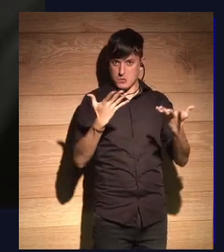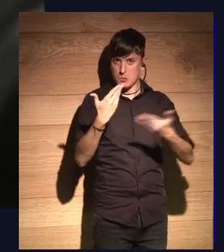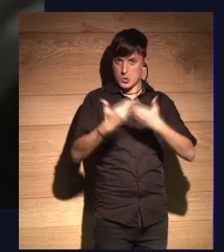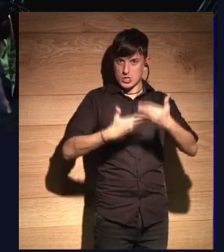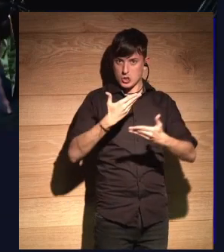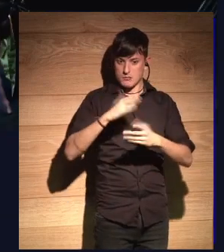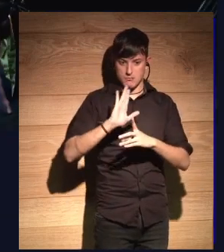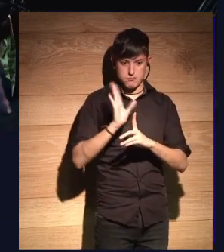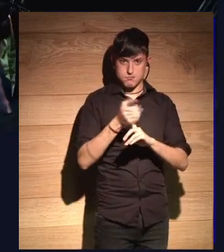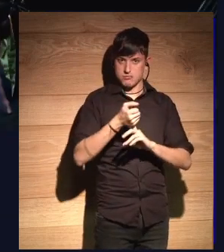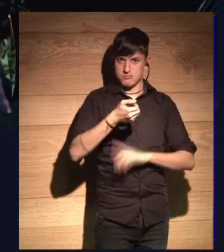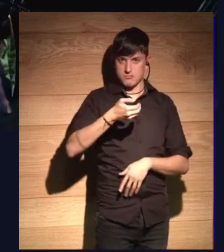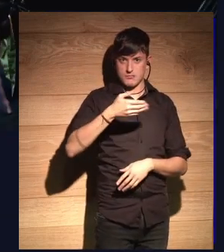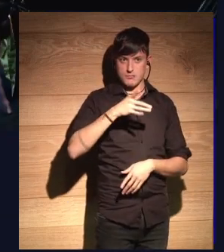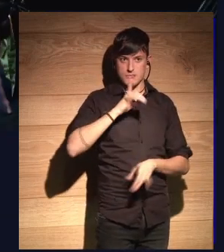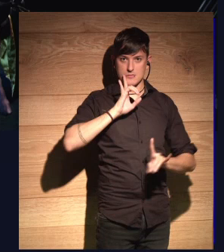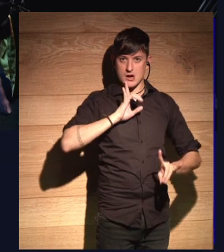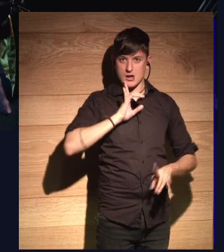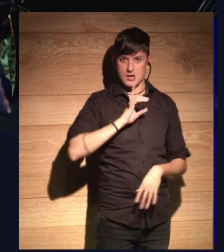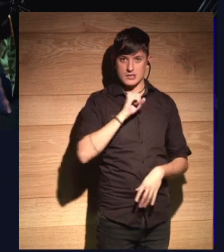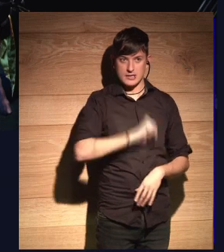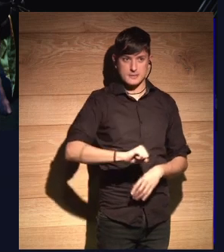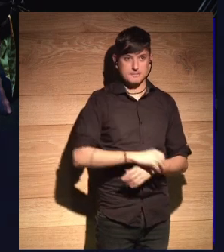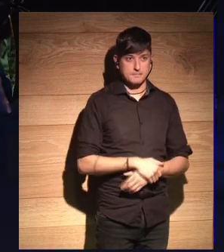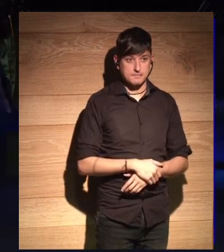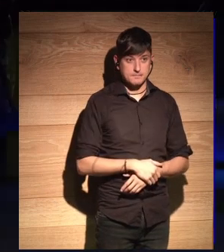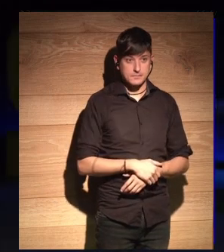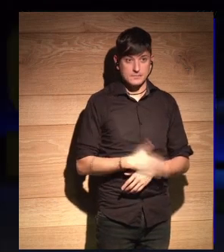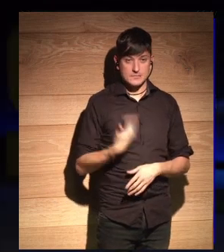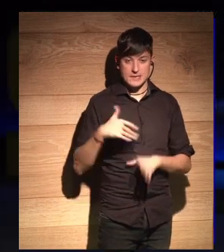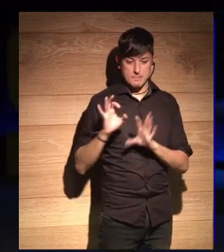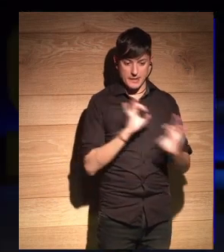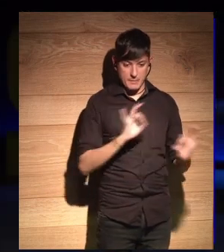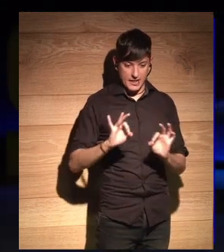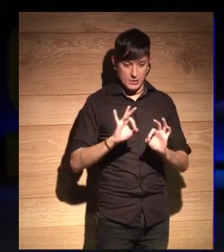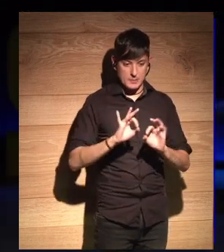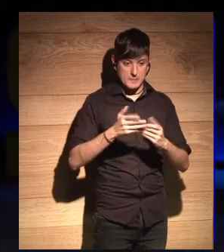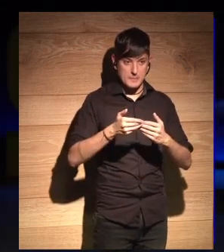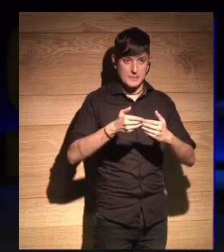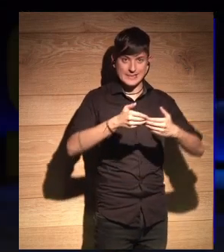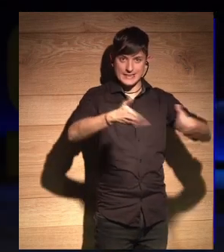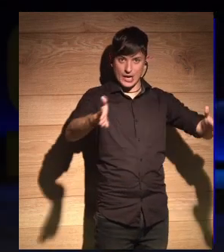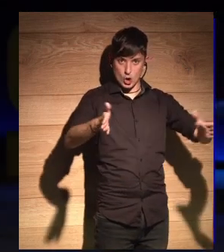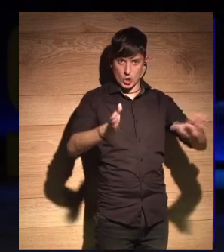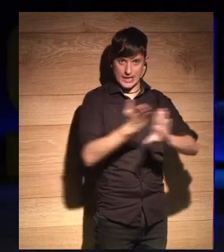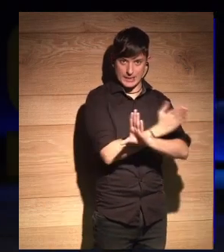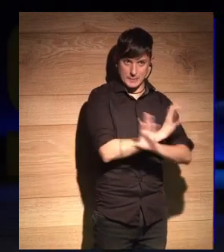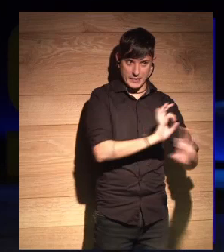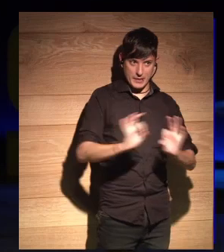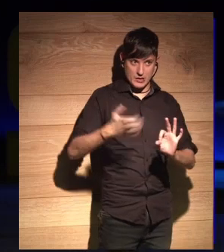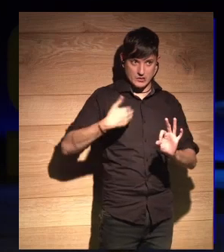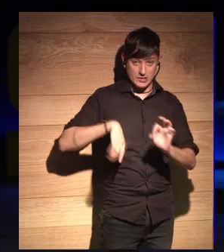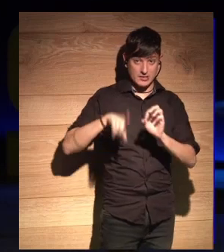we were ready to just premiere. So these are stills from the live show. What I also utilize, I'm always fascinated